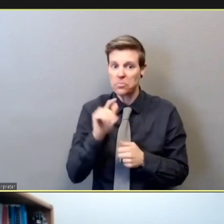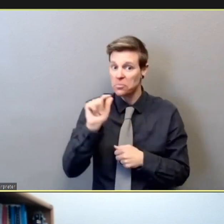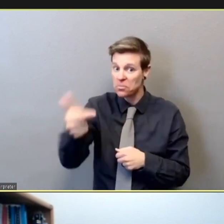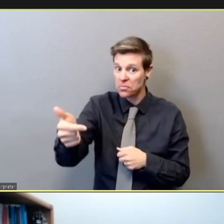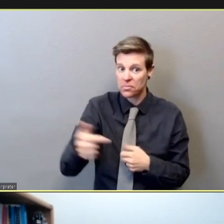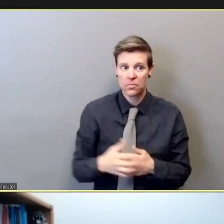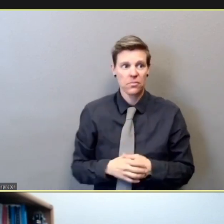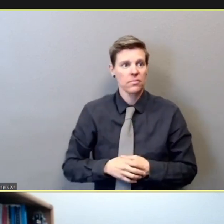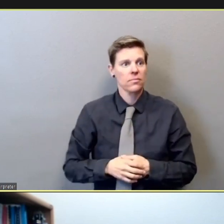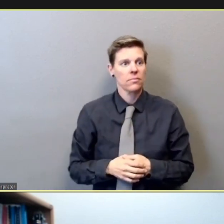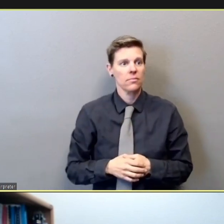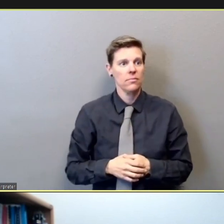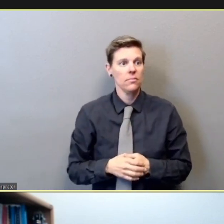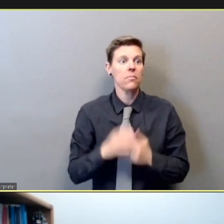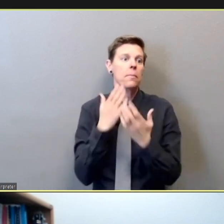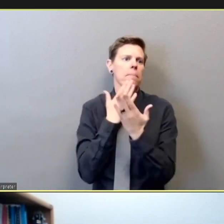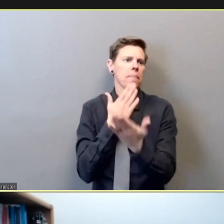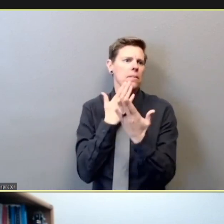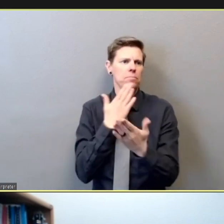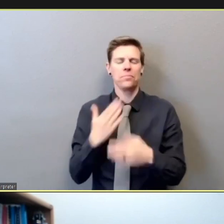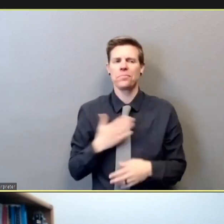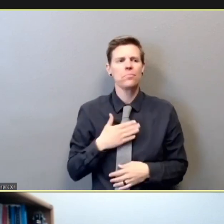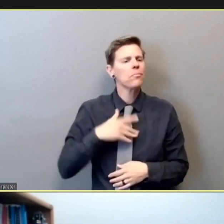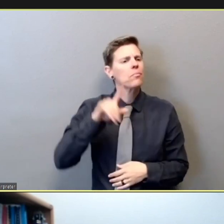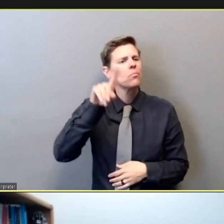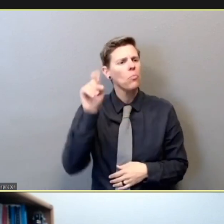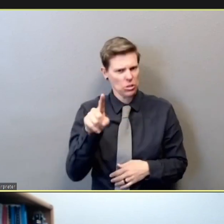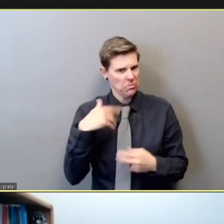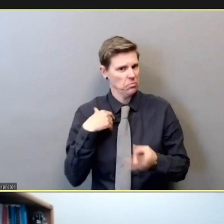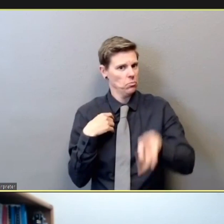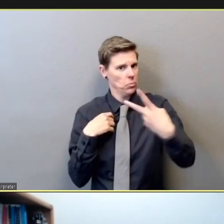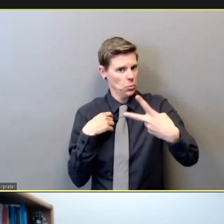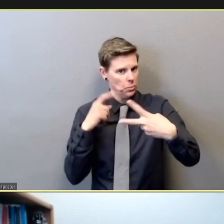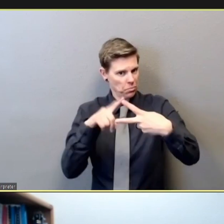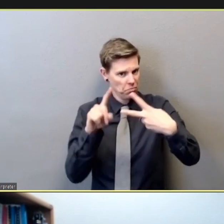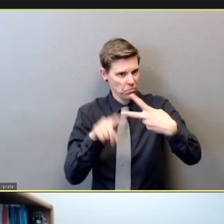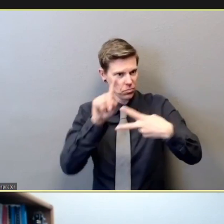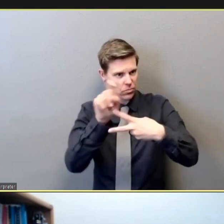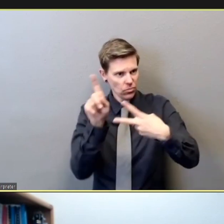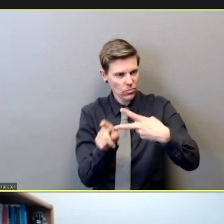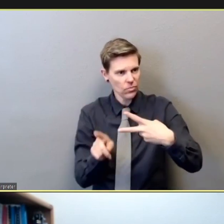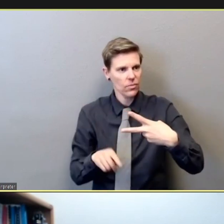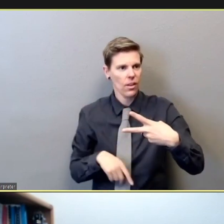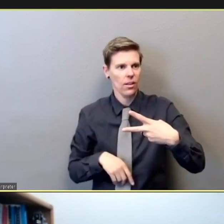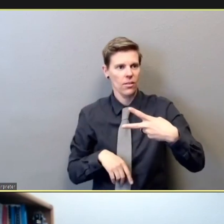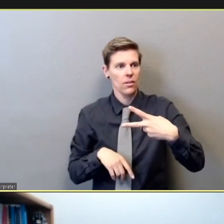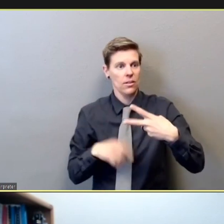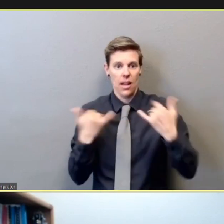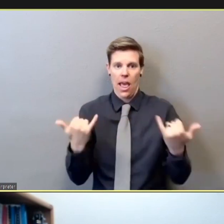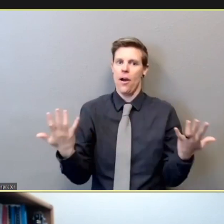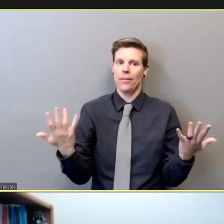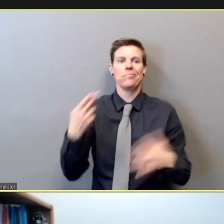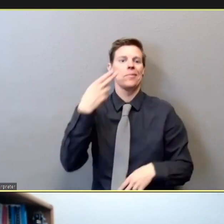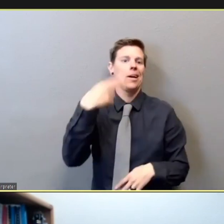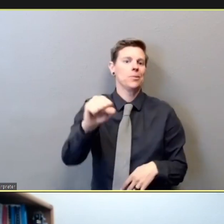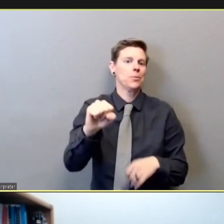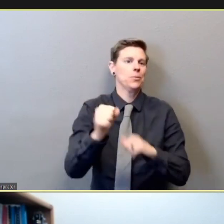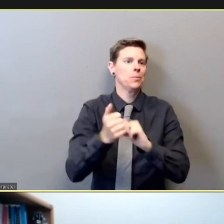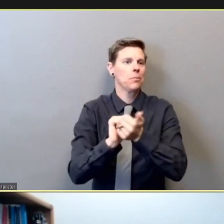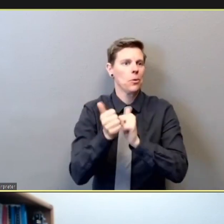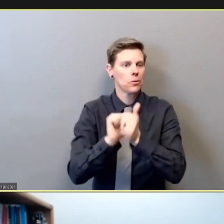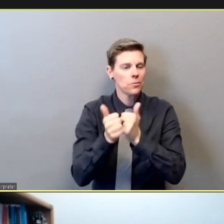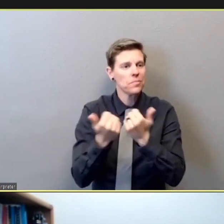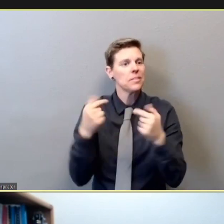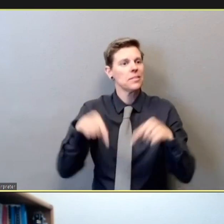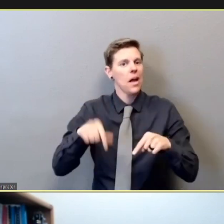you. My question is twofold. First has to do with high school sports, particularly Albuquerque Public School District. And the